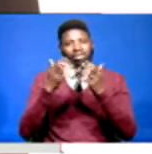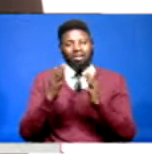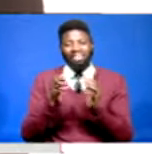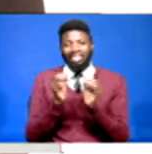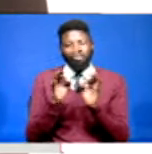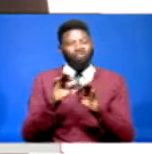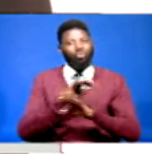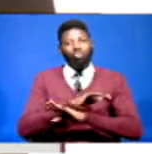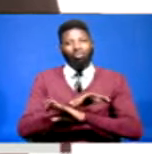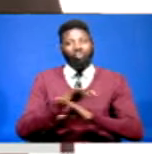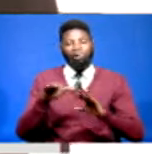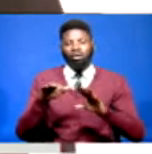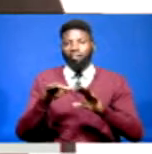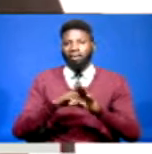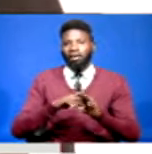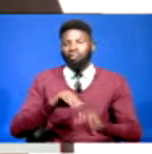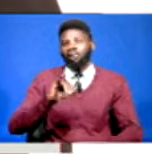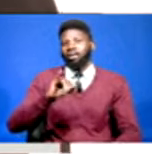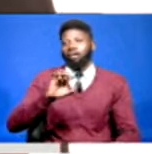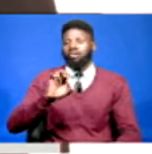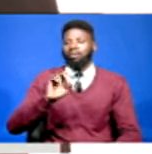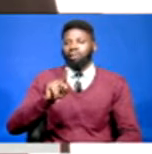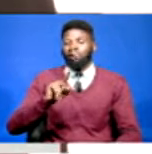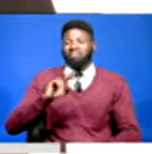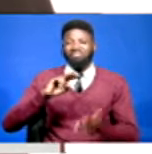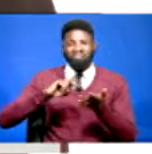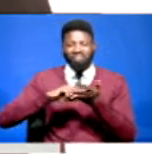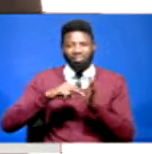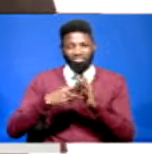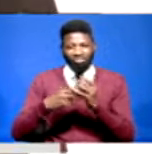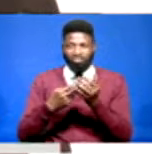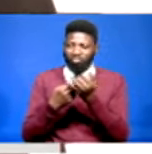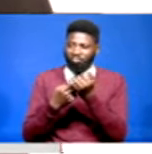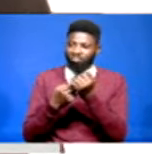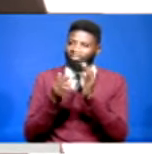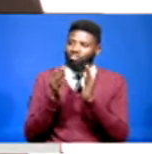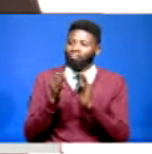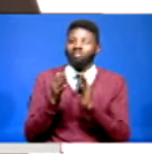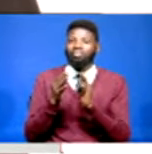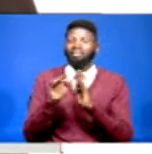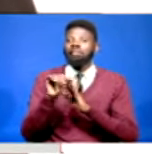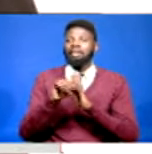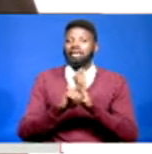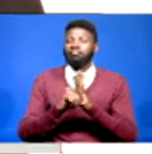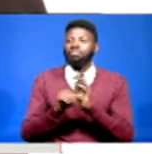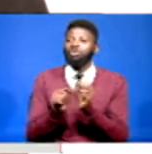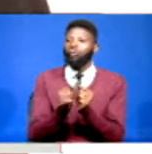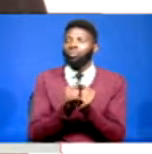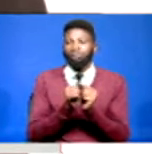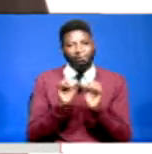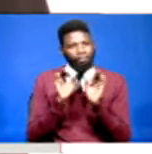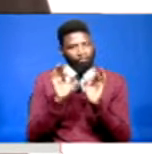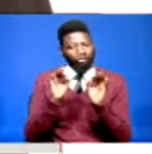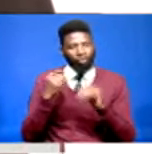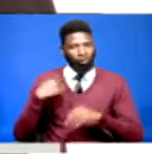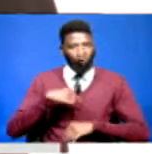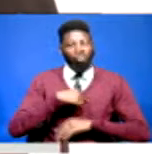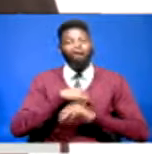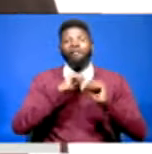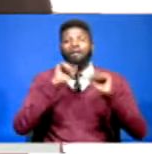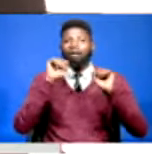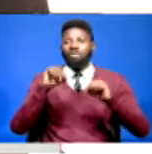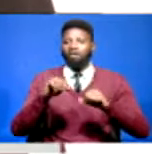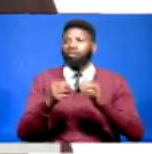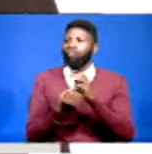IEK. And that means our partnership is, you know, symbiotic, because then we are able to grow the